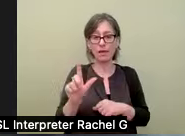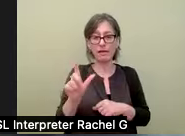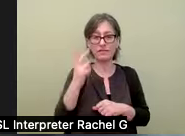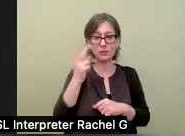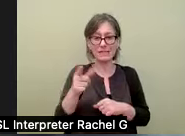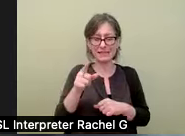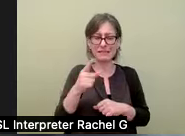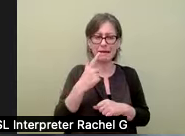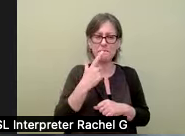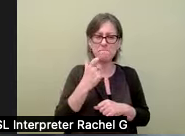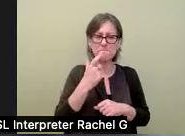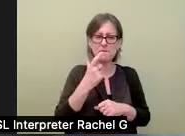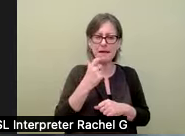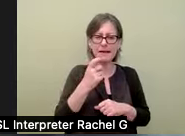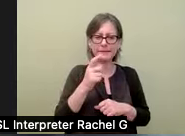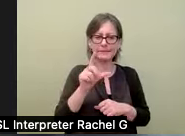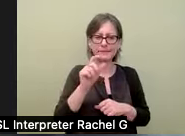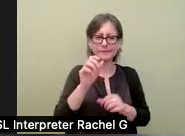red, kind of